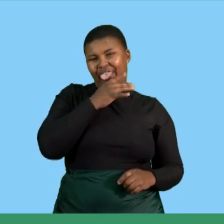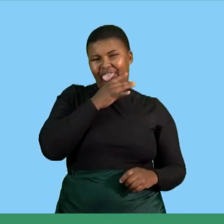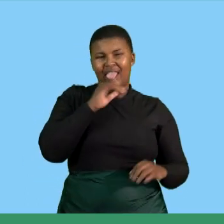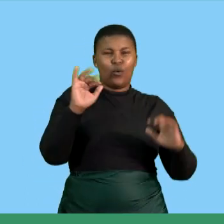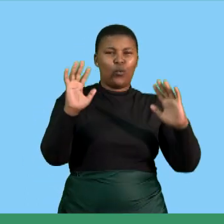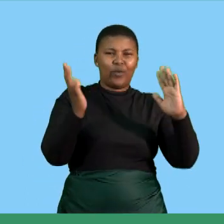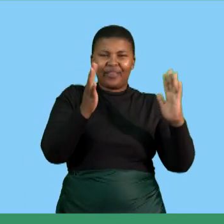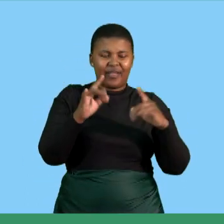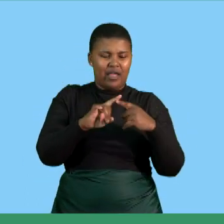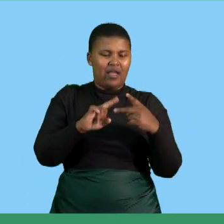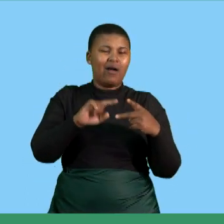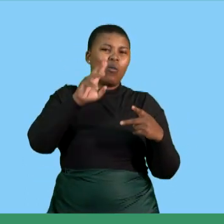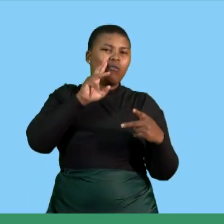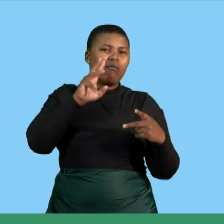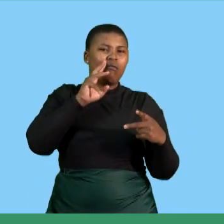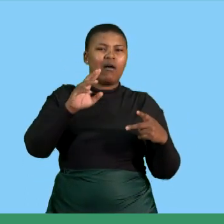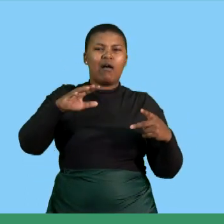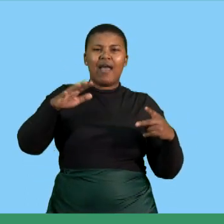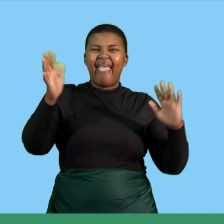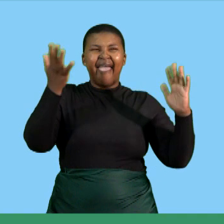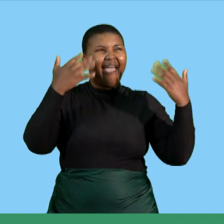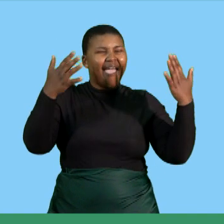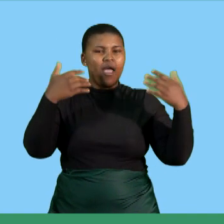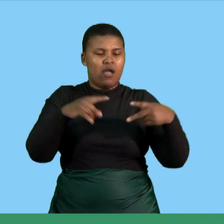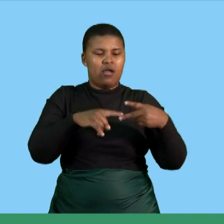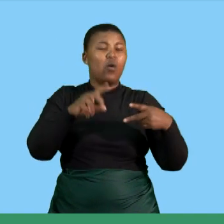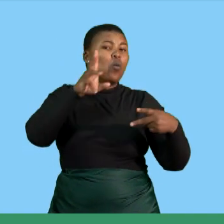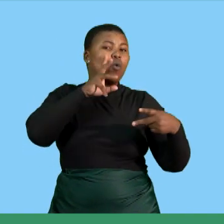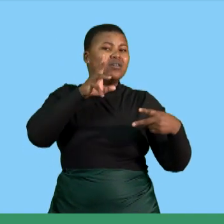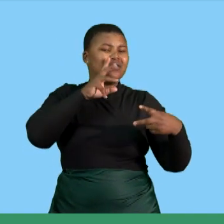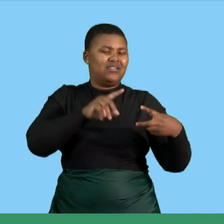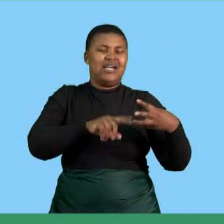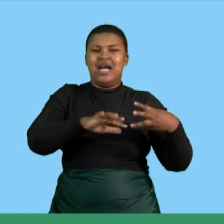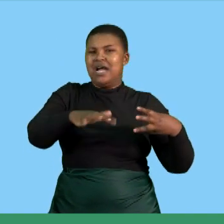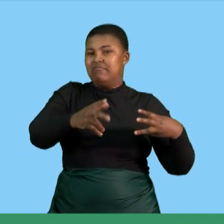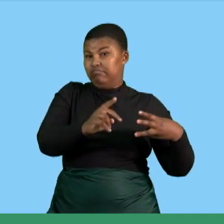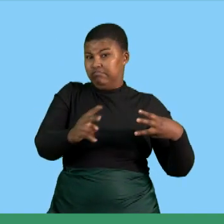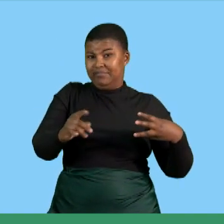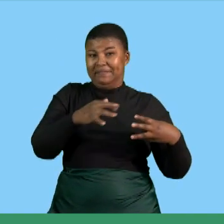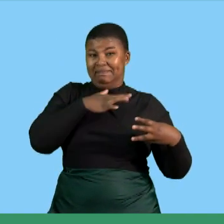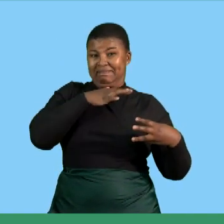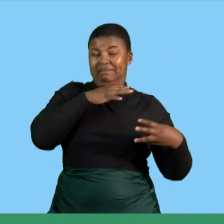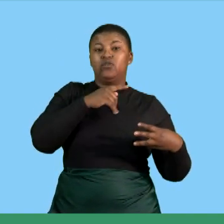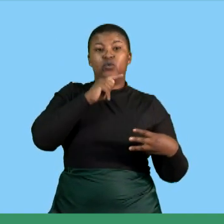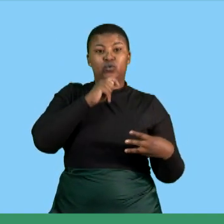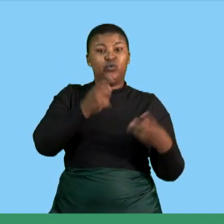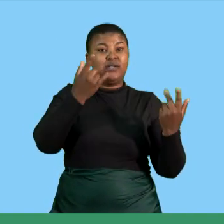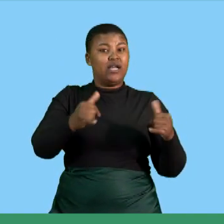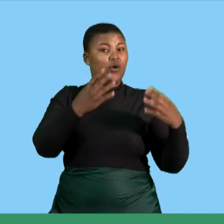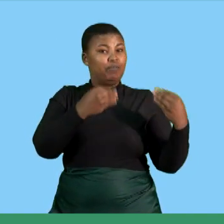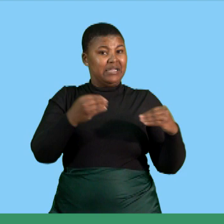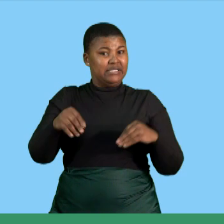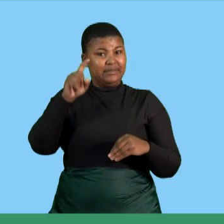what is the challenge for the business? The business have to measure, or take measures rather, to dispose